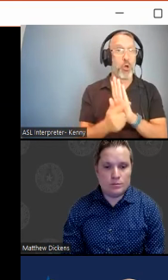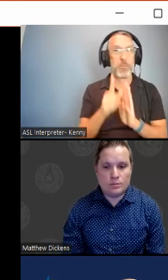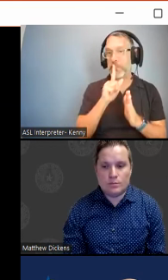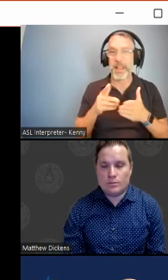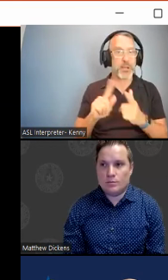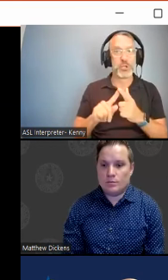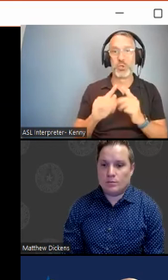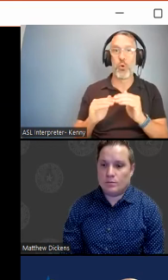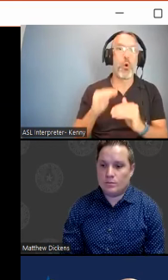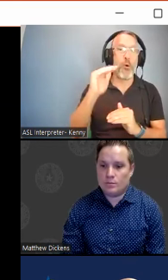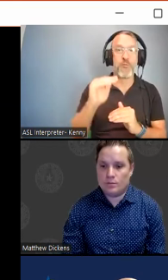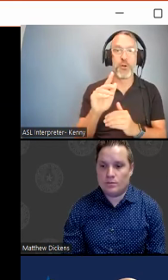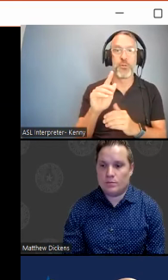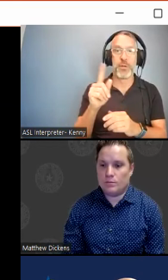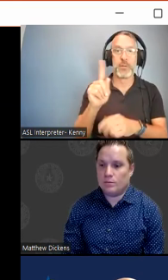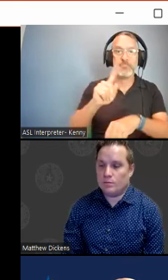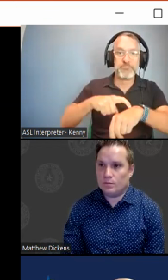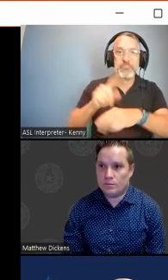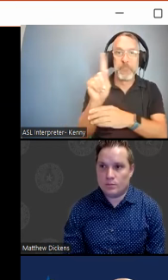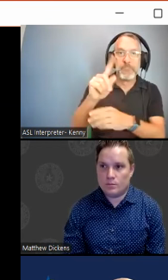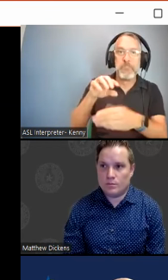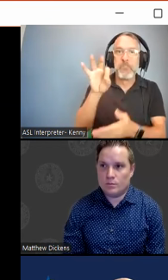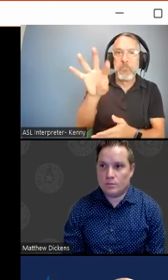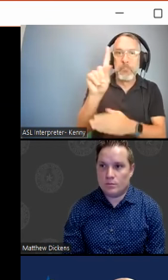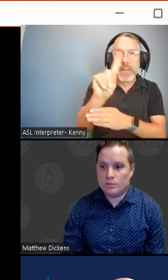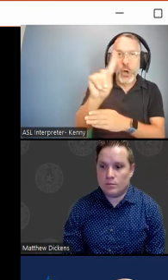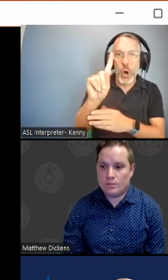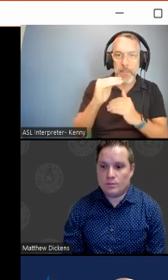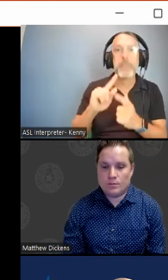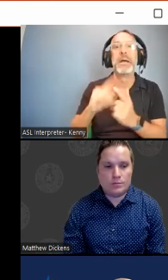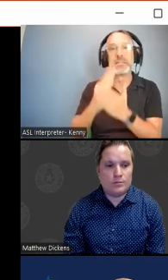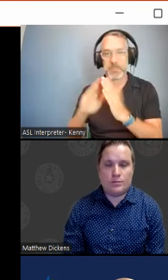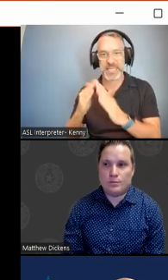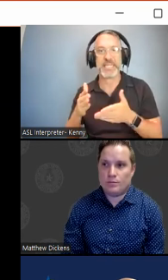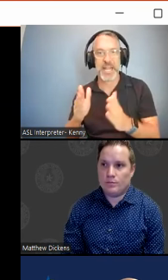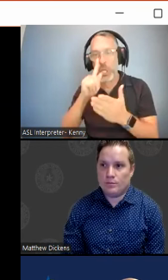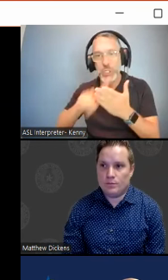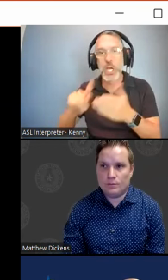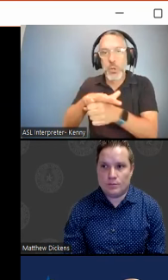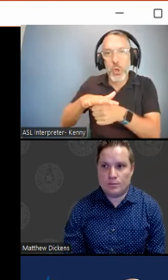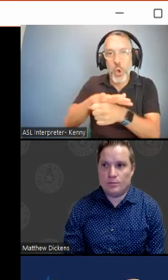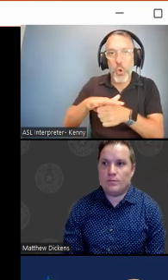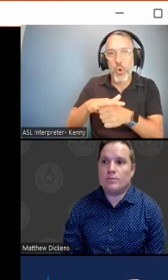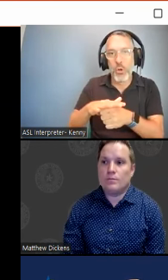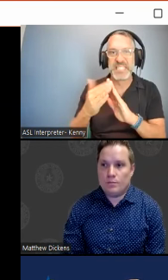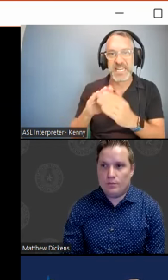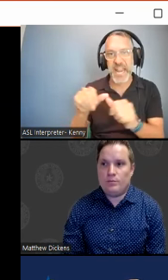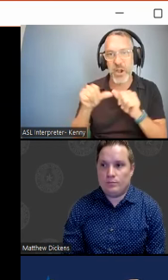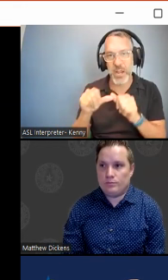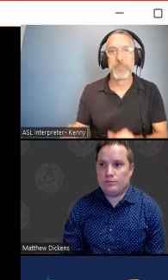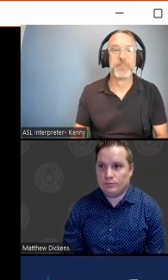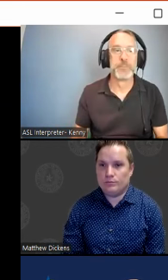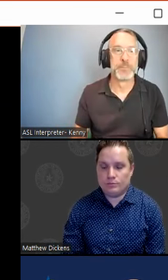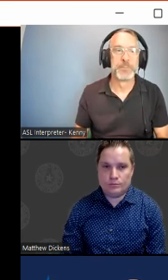you to exceed the meter limit, but certain city ordinances do allow for that. So check with your local jurisdiction.